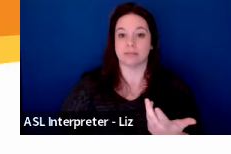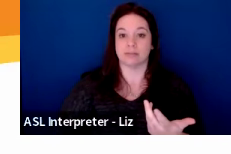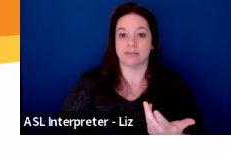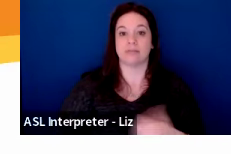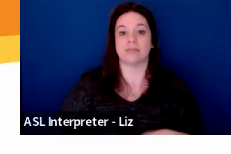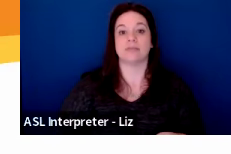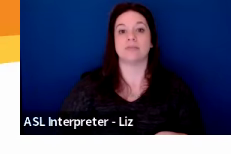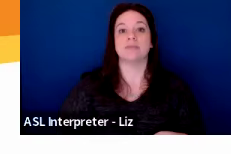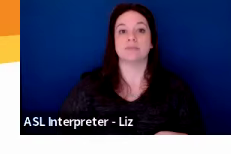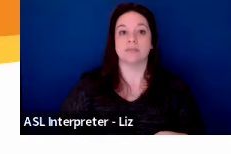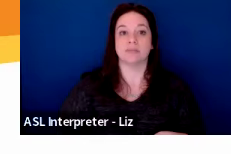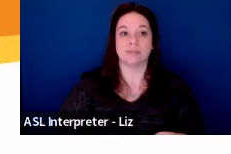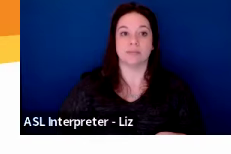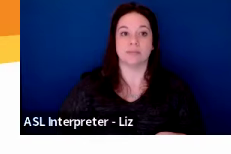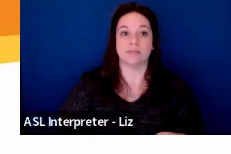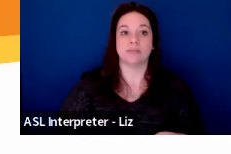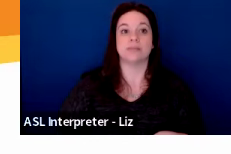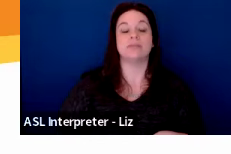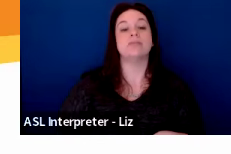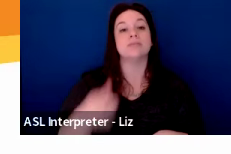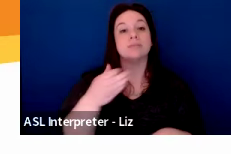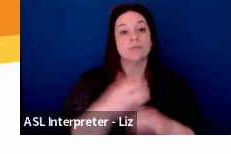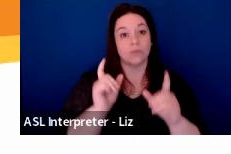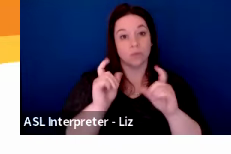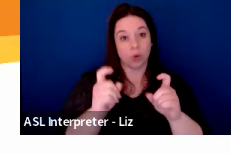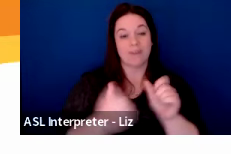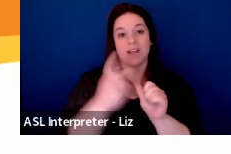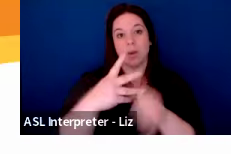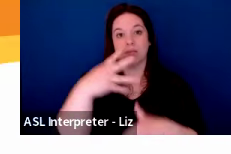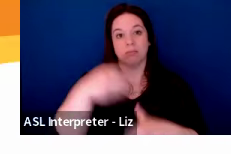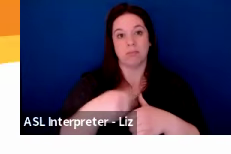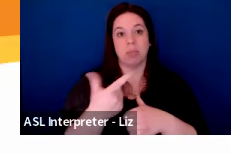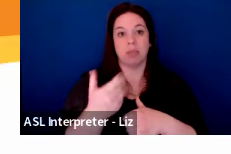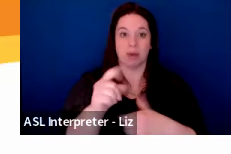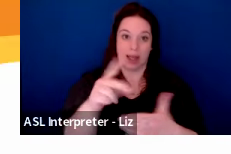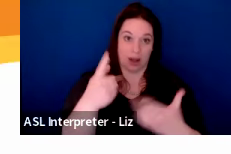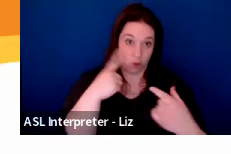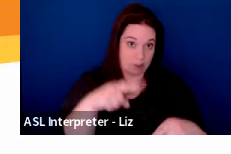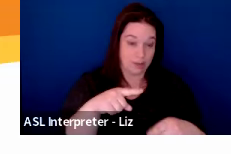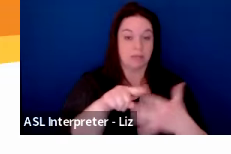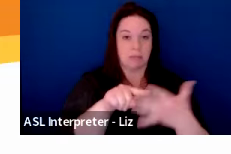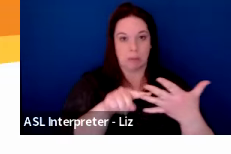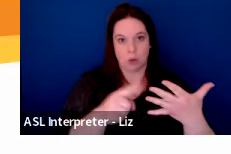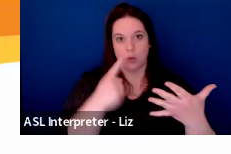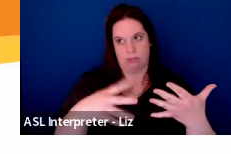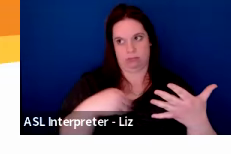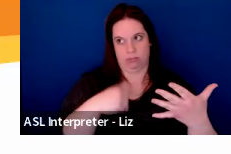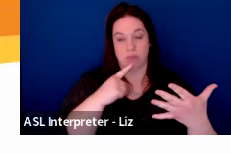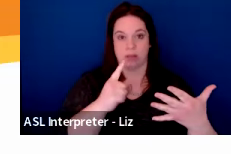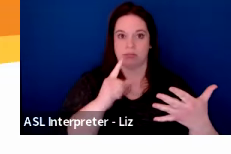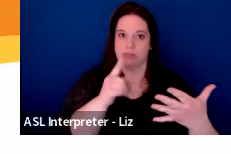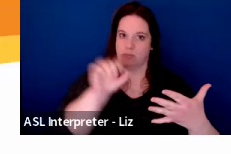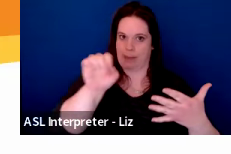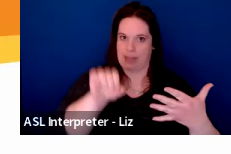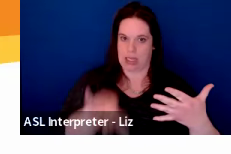we are going to, there are follow-ups that, as part of the grant agreement, you agree to submit. And there's an interim, for direct effect, there's